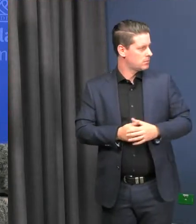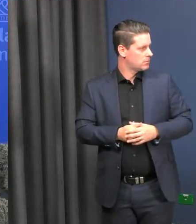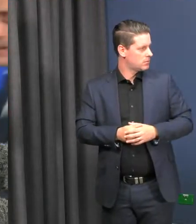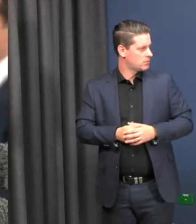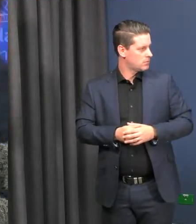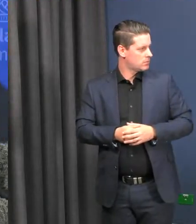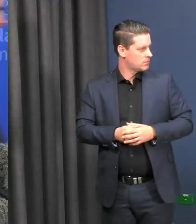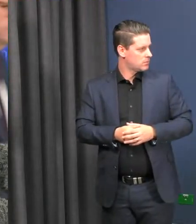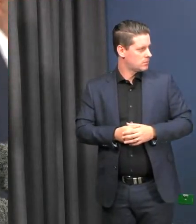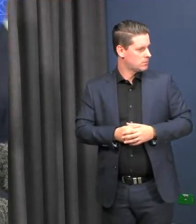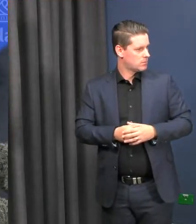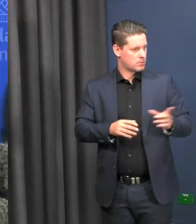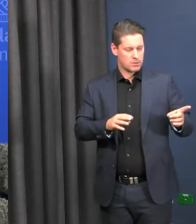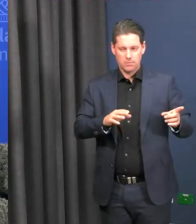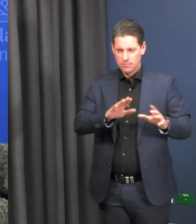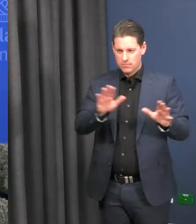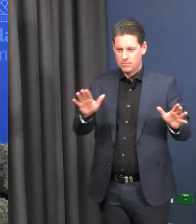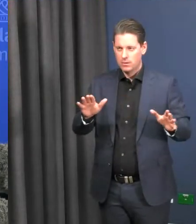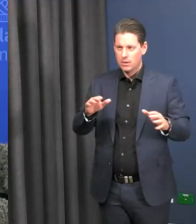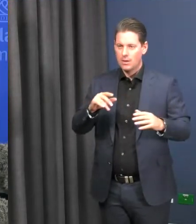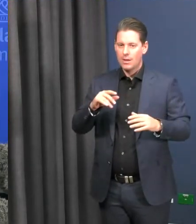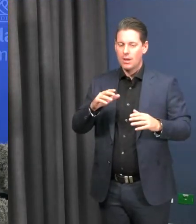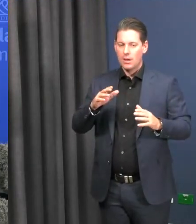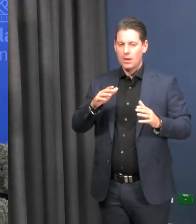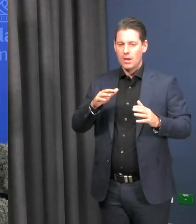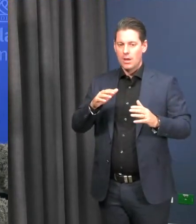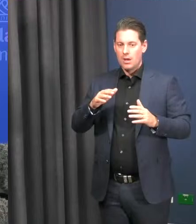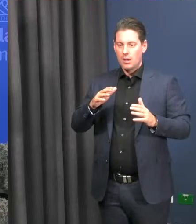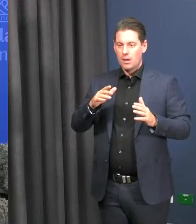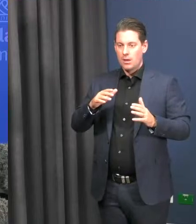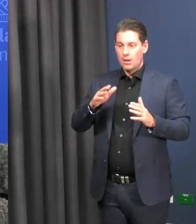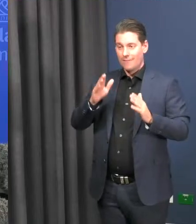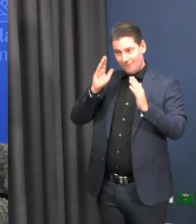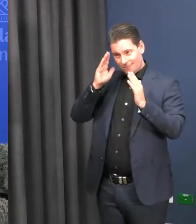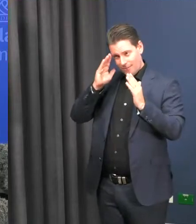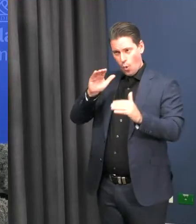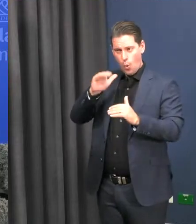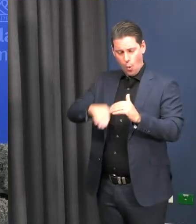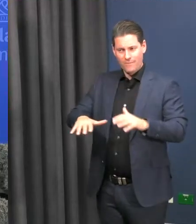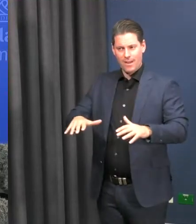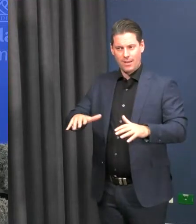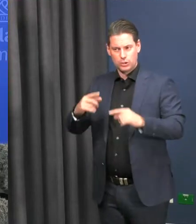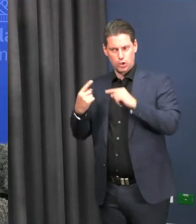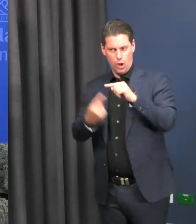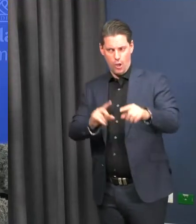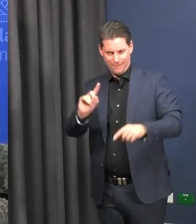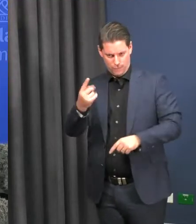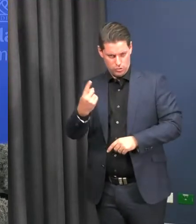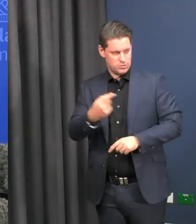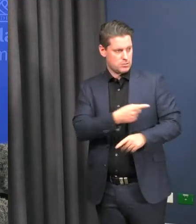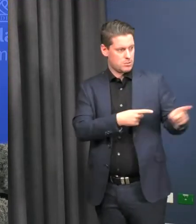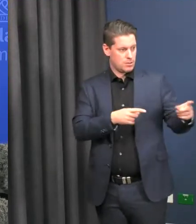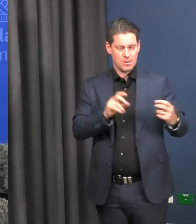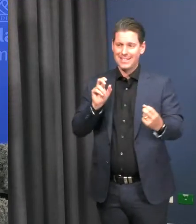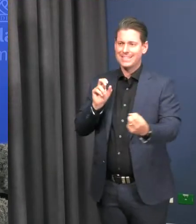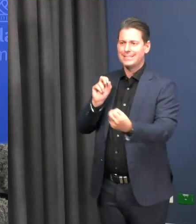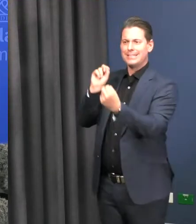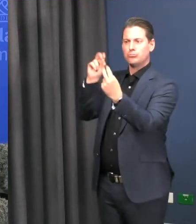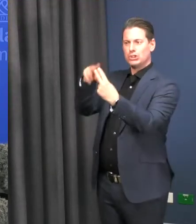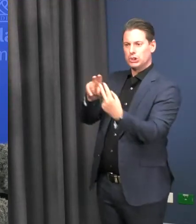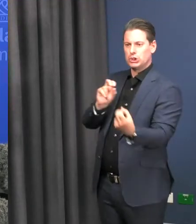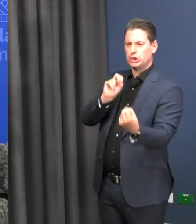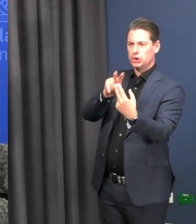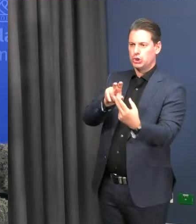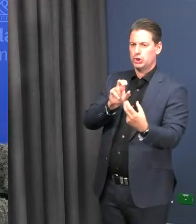Thank you. And look, if we let's just focus on this, and then afterwards we can take any other questions. But thank you very much. Is it likely that bridges could